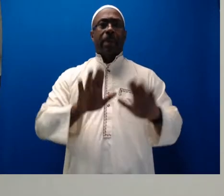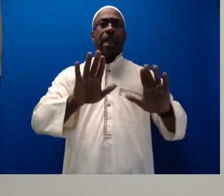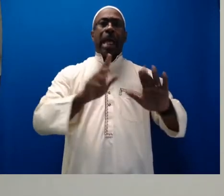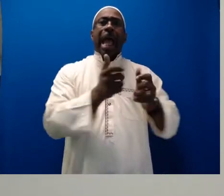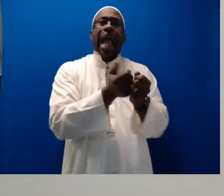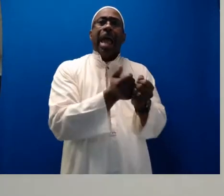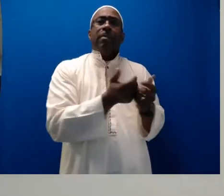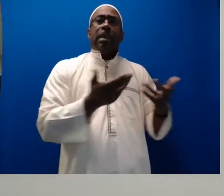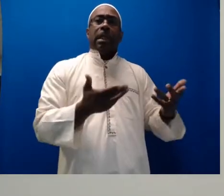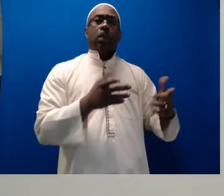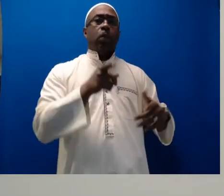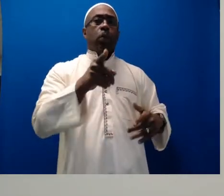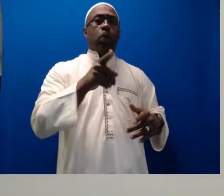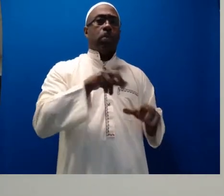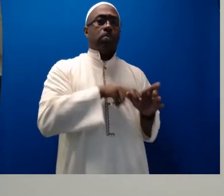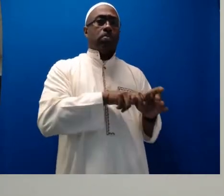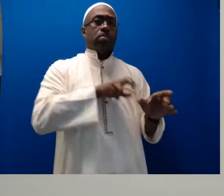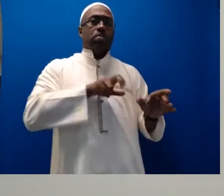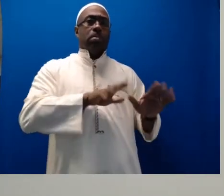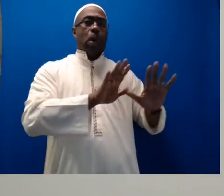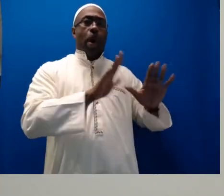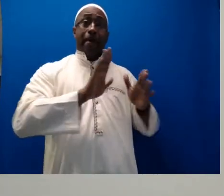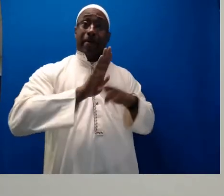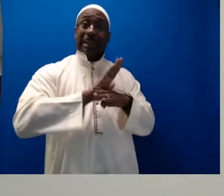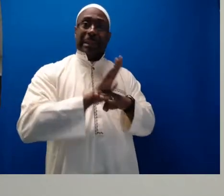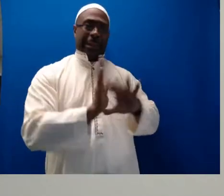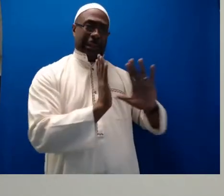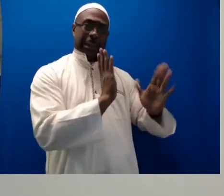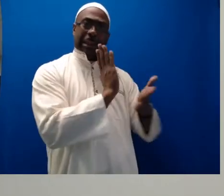from, abstain from business dealings.